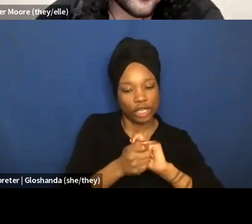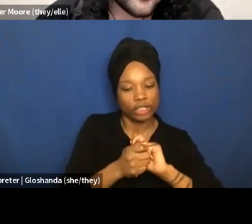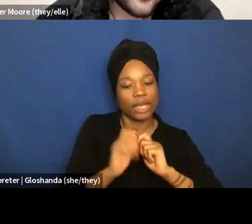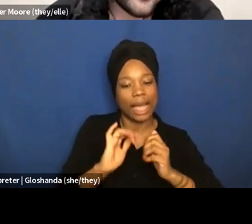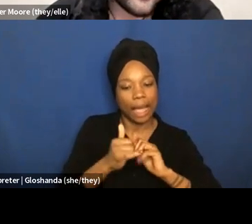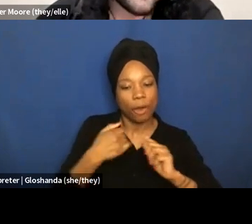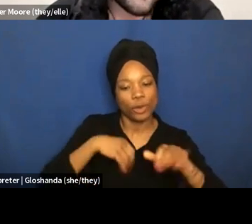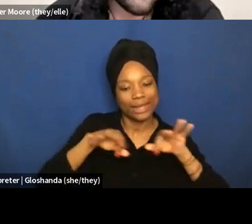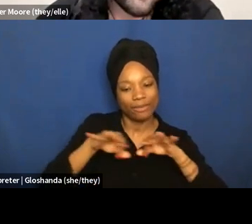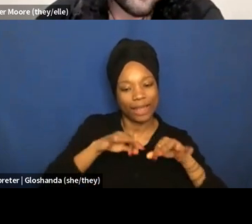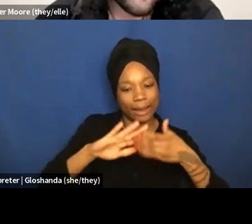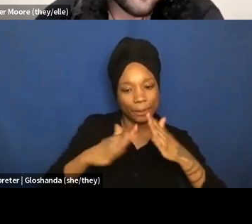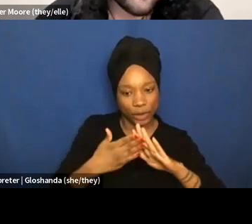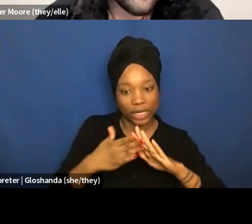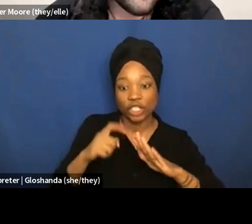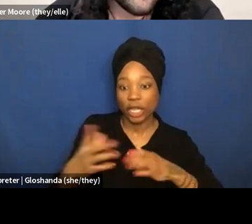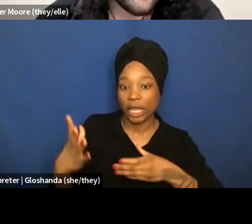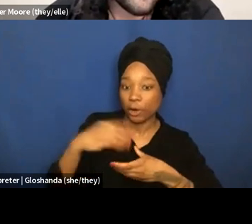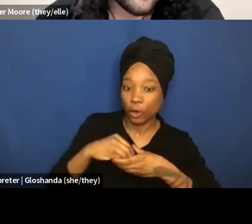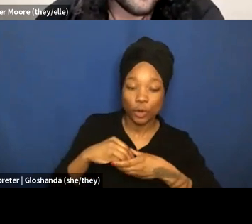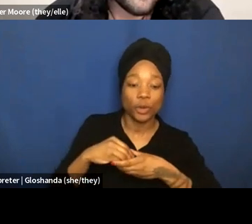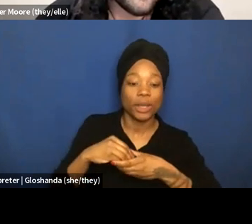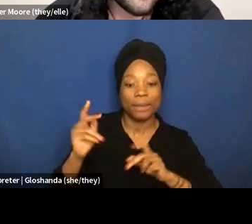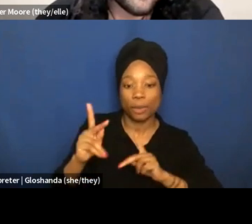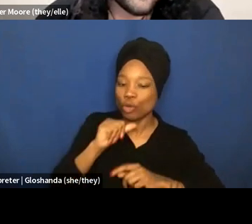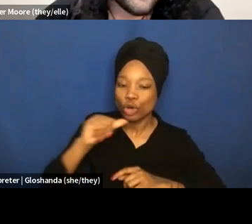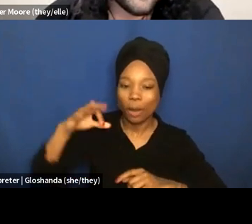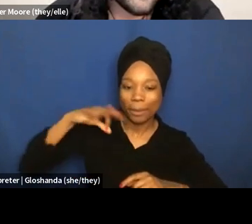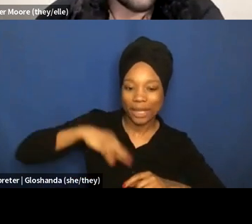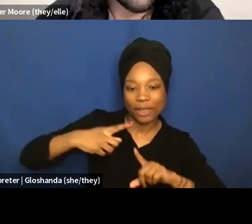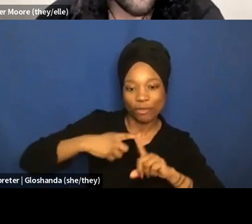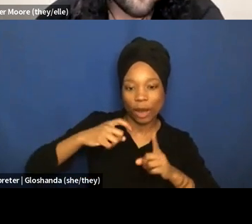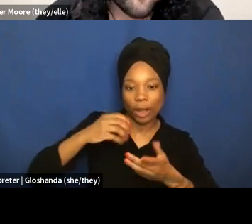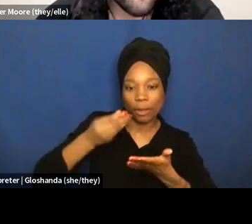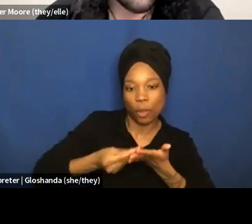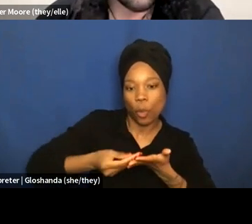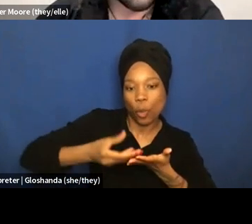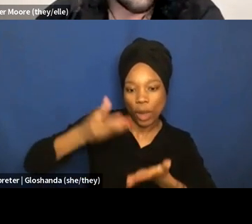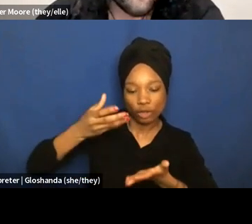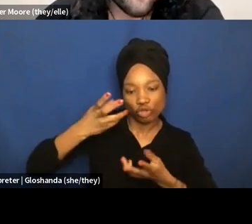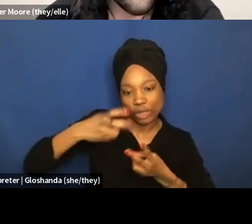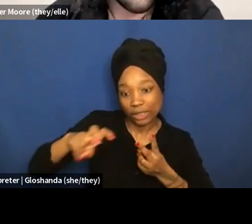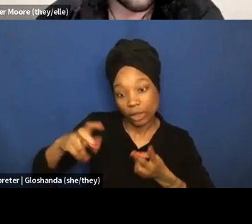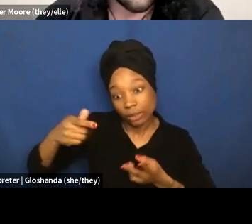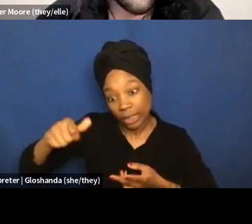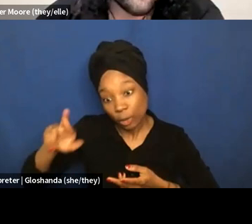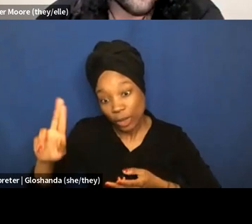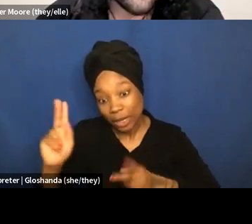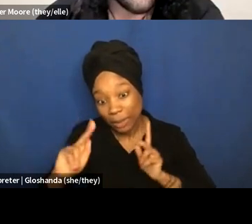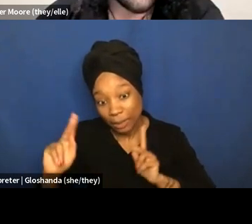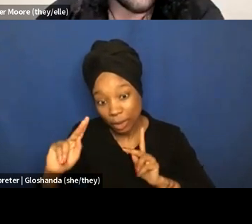don't benefit from wealth transfer, particularly queer folks who don't very much